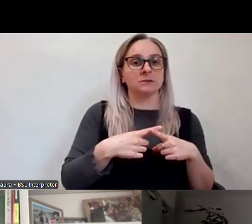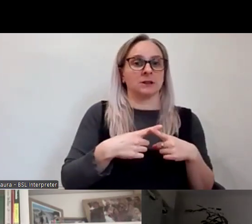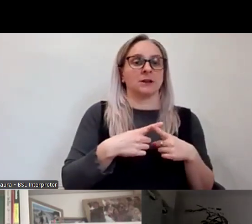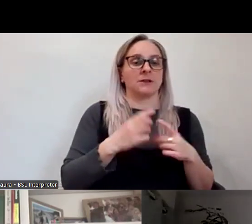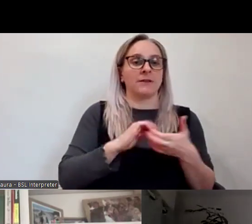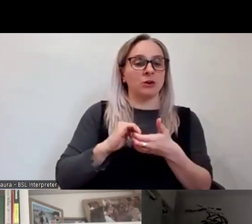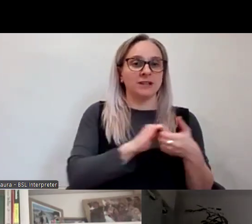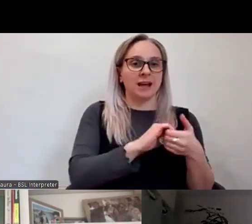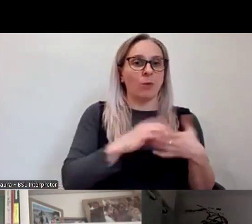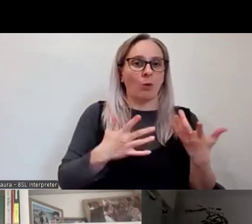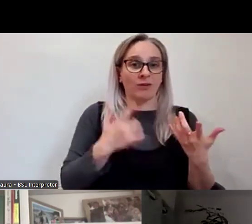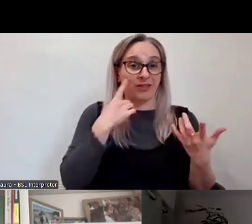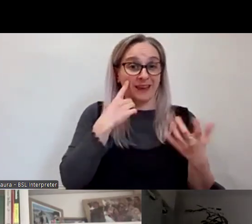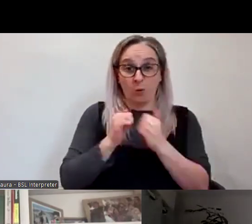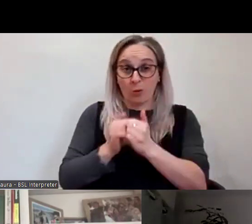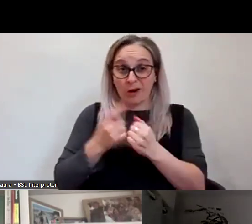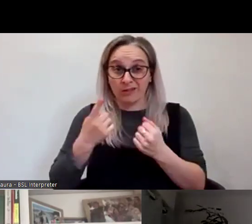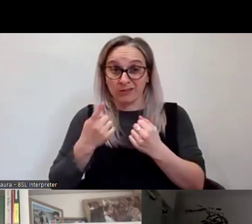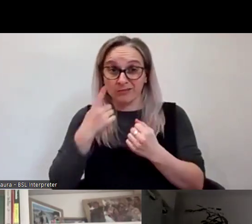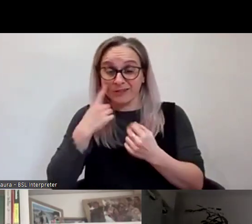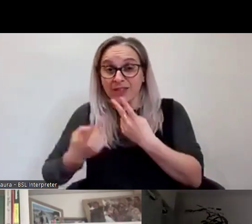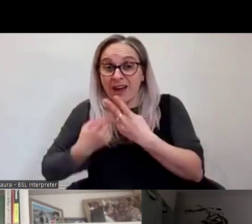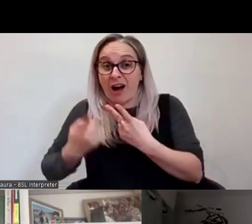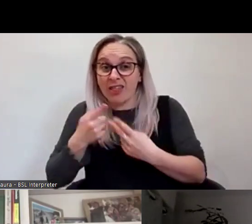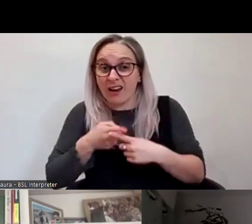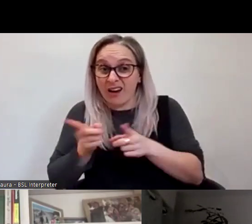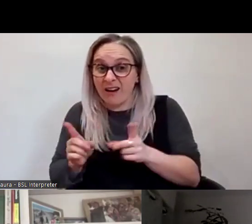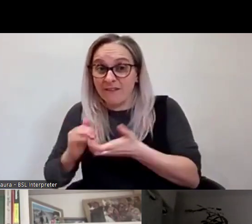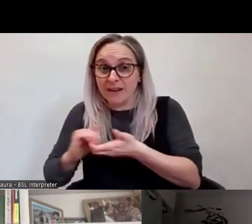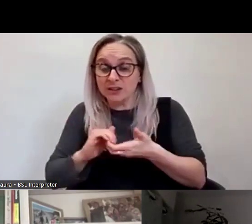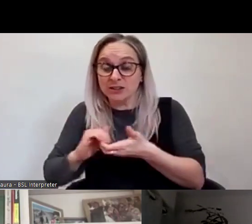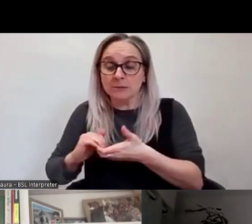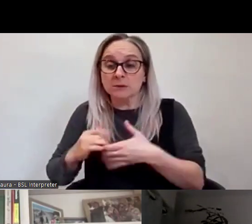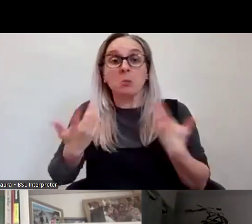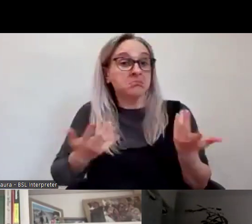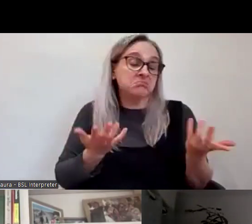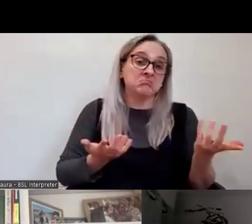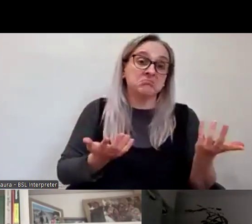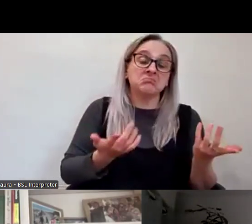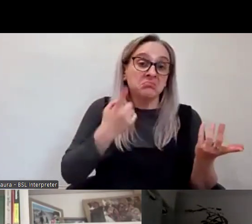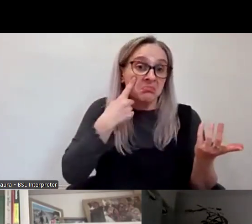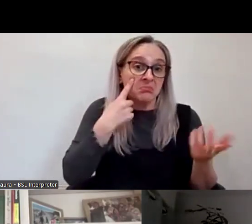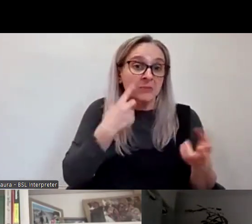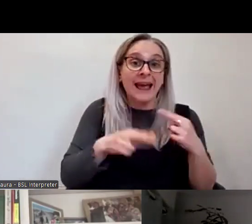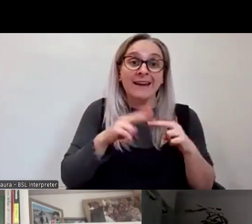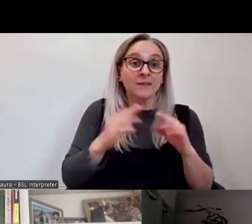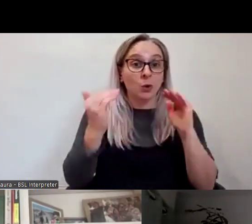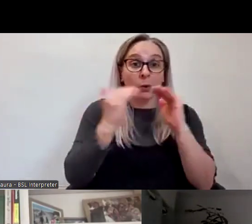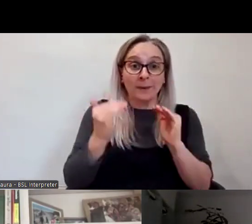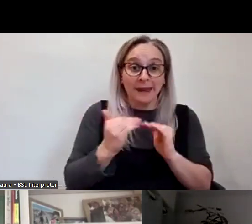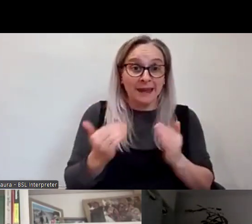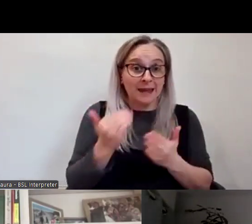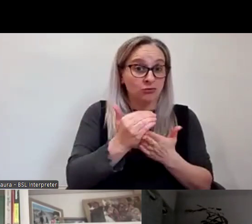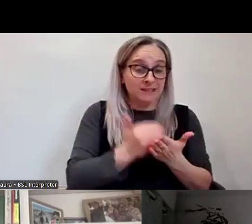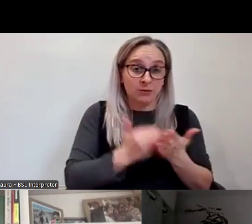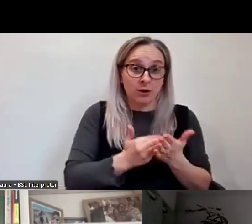7 years plus? Rihanna, if you meet the criteria for others, they will be for 7 years plus. You do